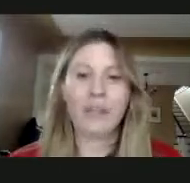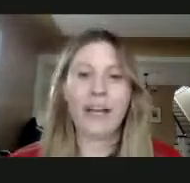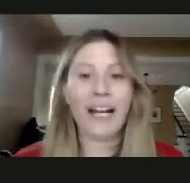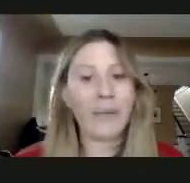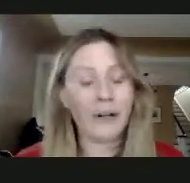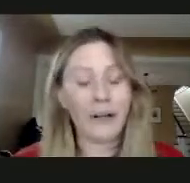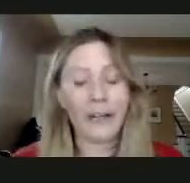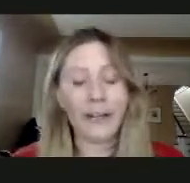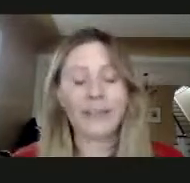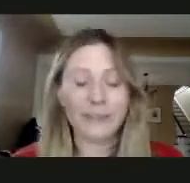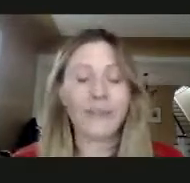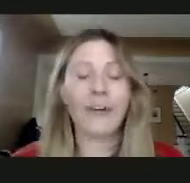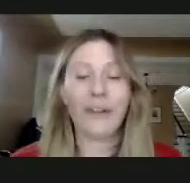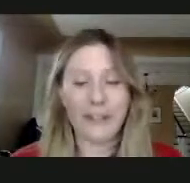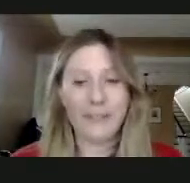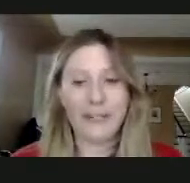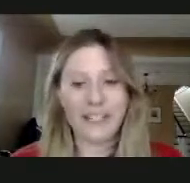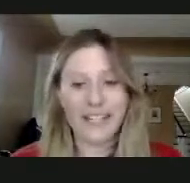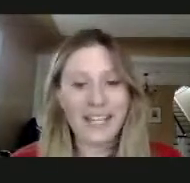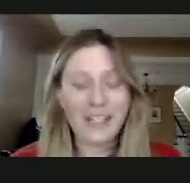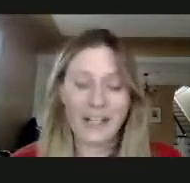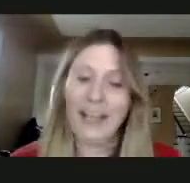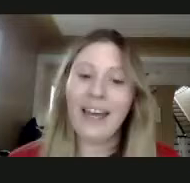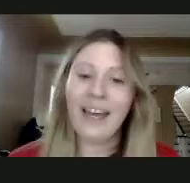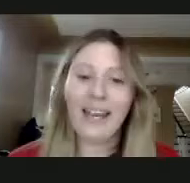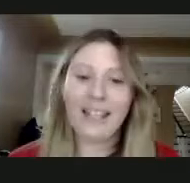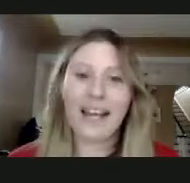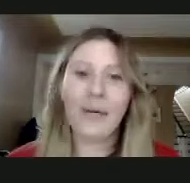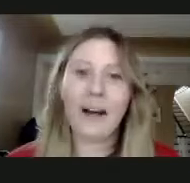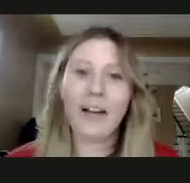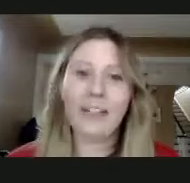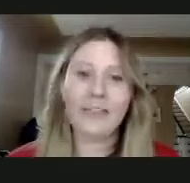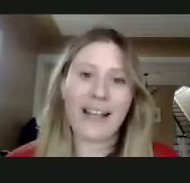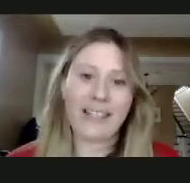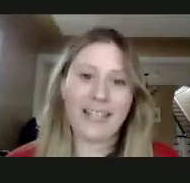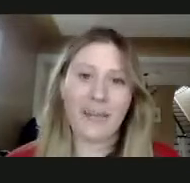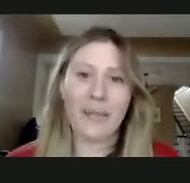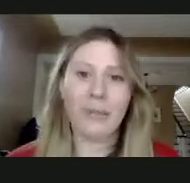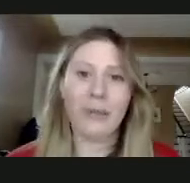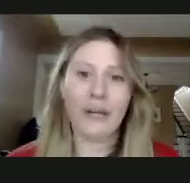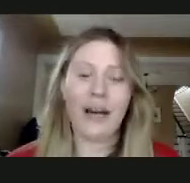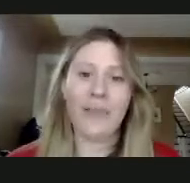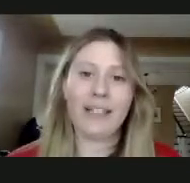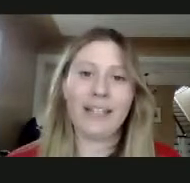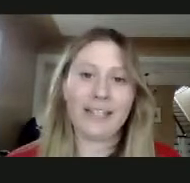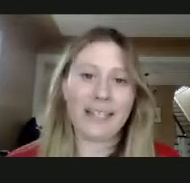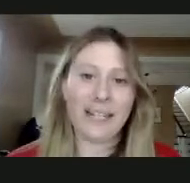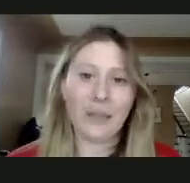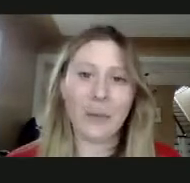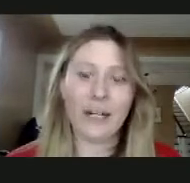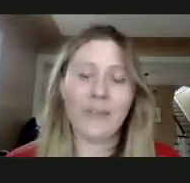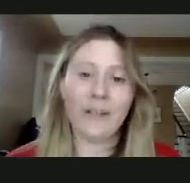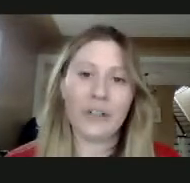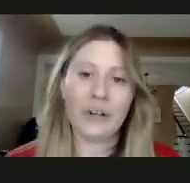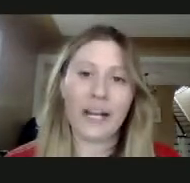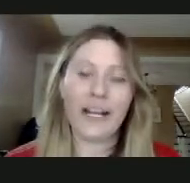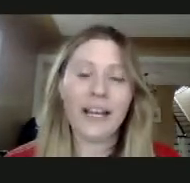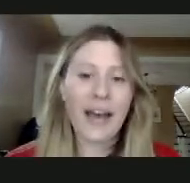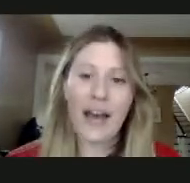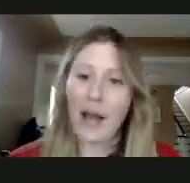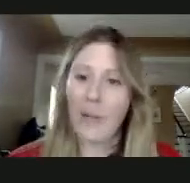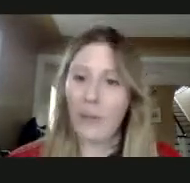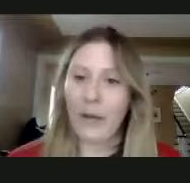as we'll talk about further in this presentation, is that we're also vaccinating people who come into the city to work for